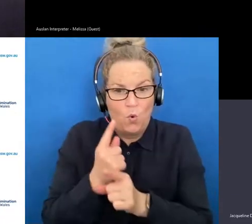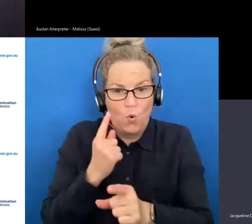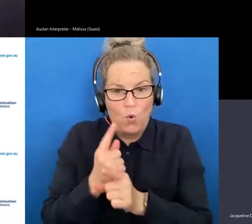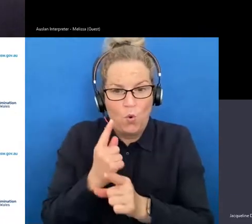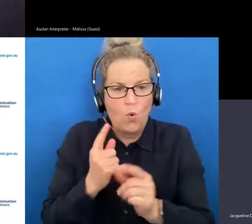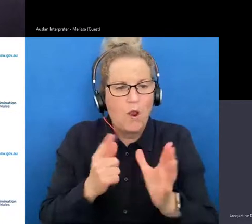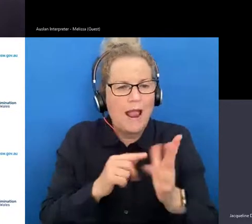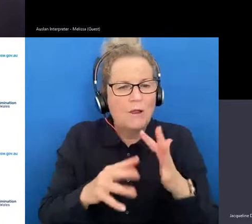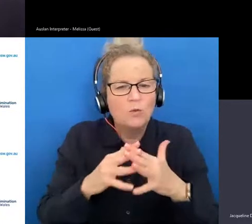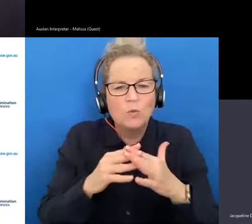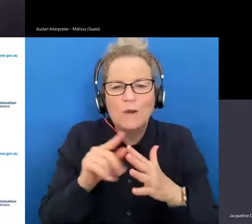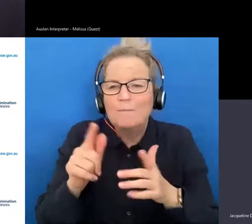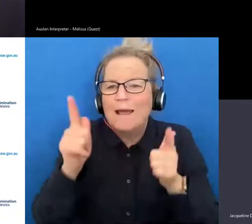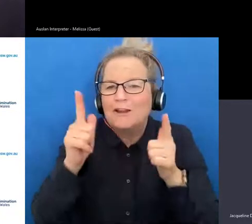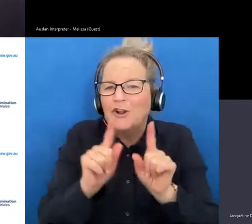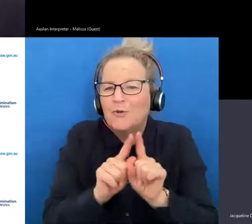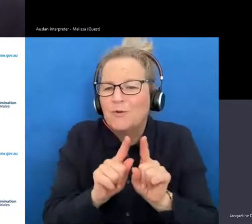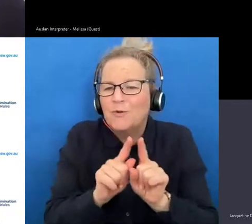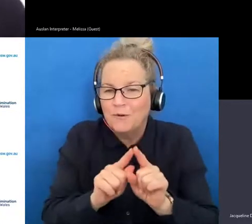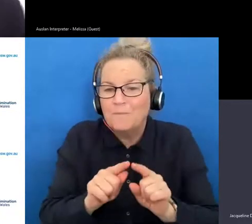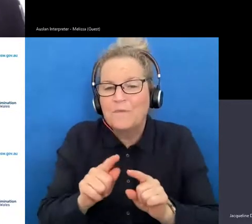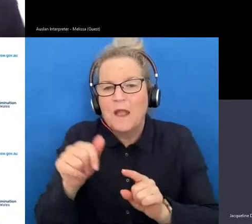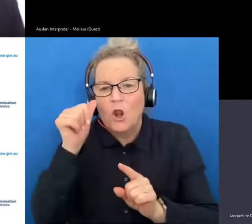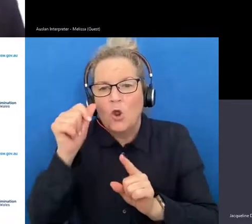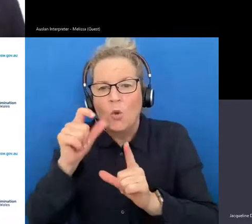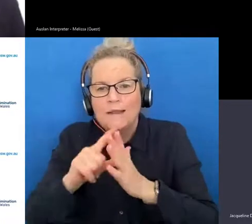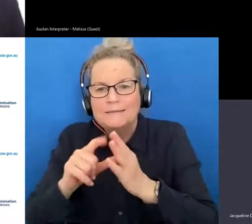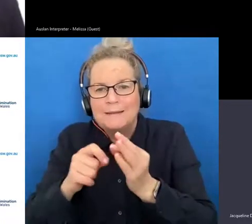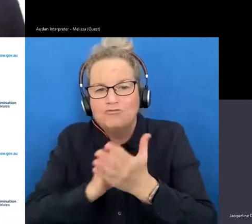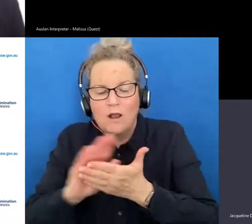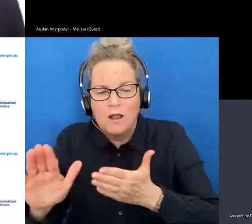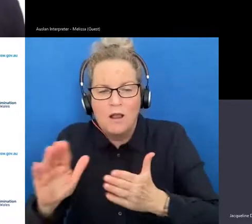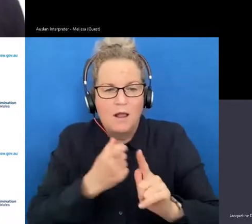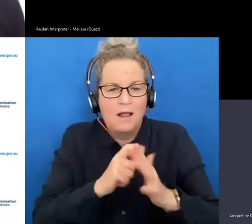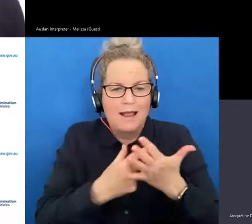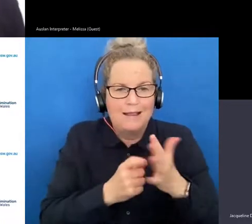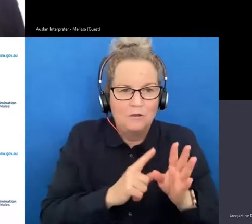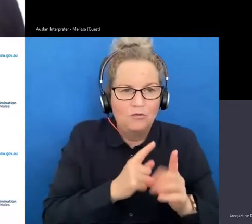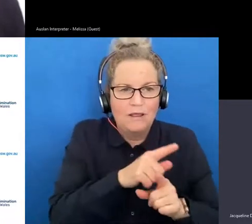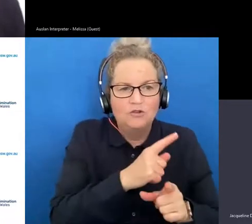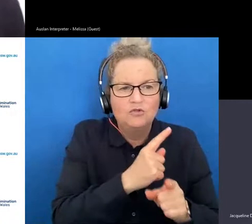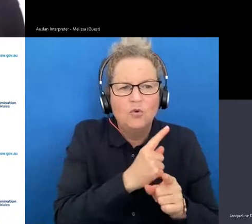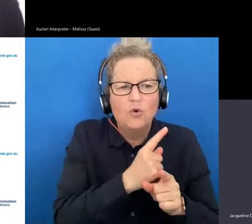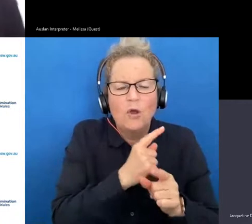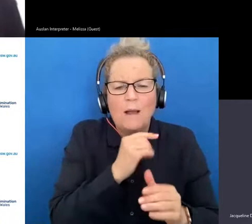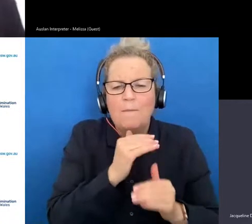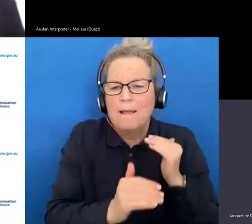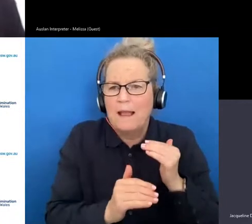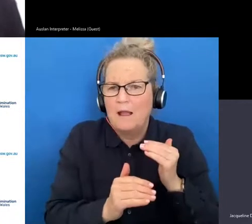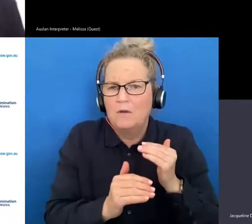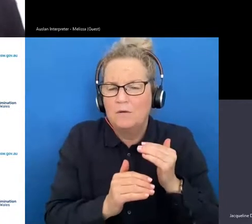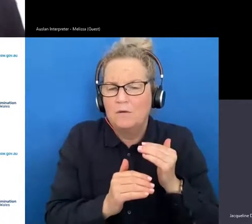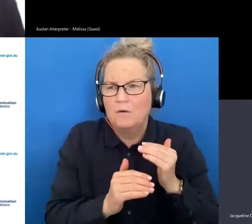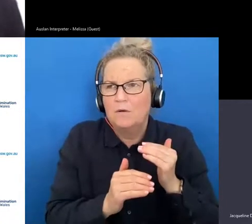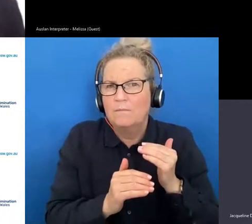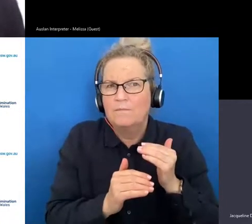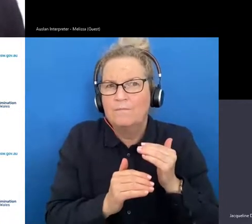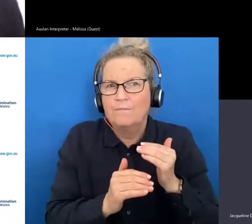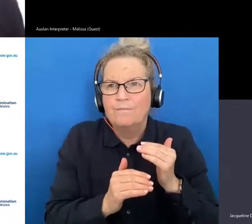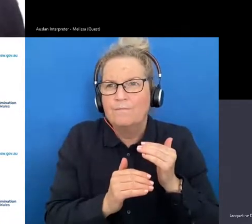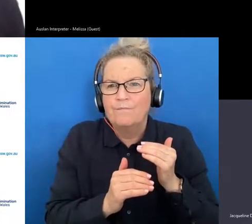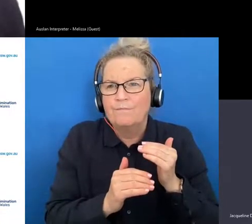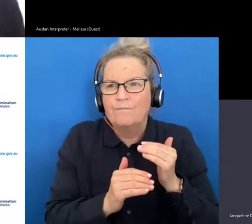Andrew being the manager as well, but I know Deborah and Kerry spoke too of how supportive they had of,